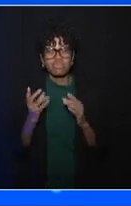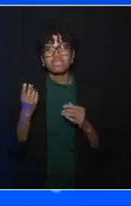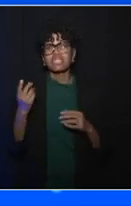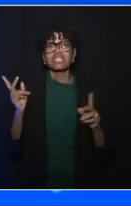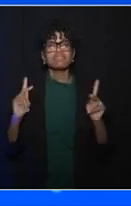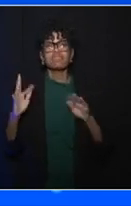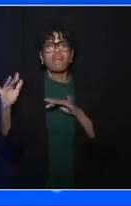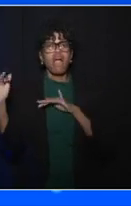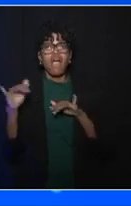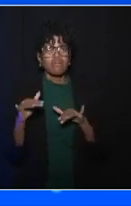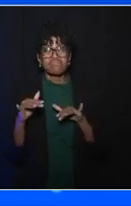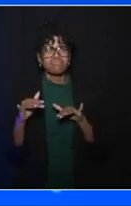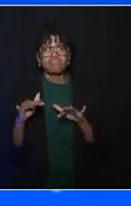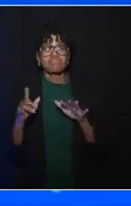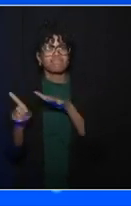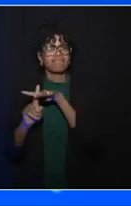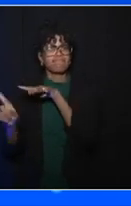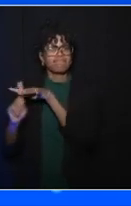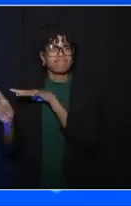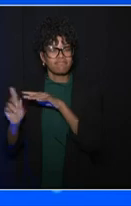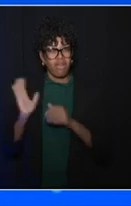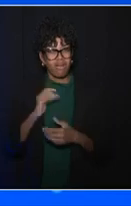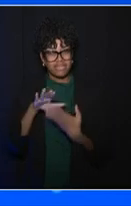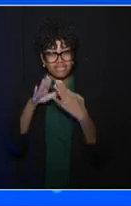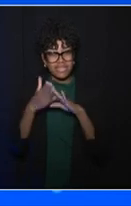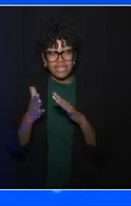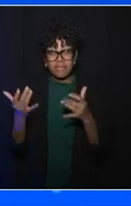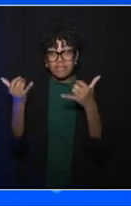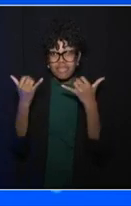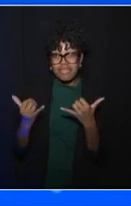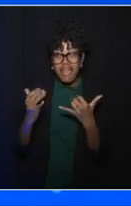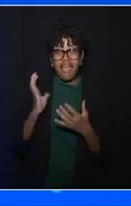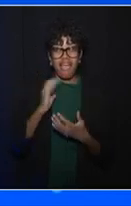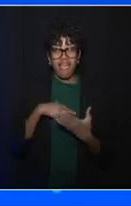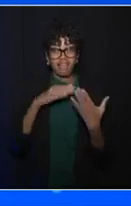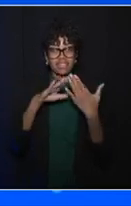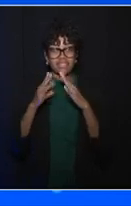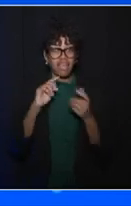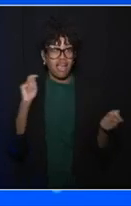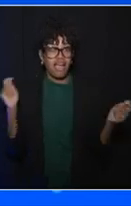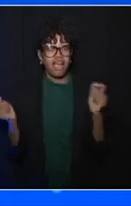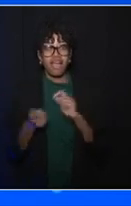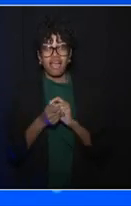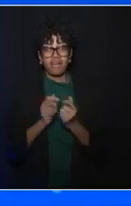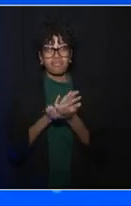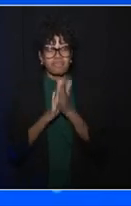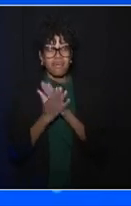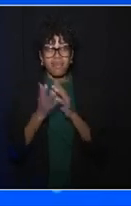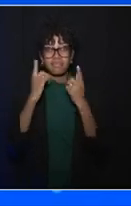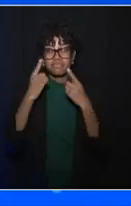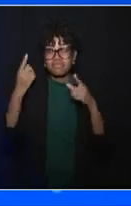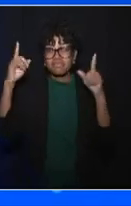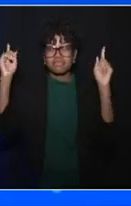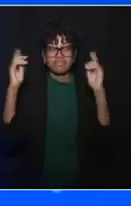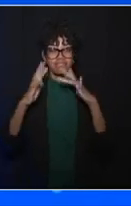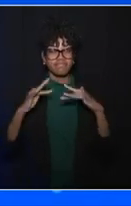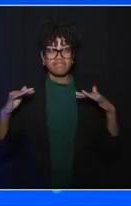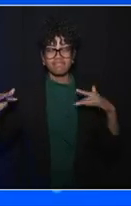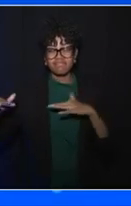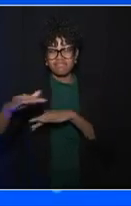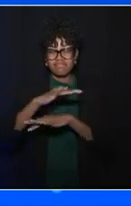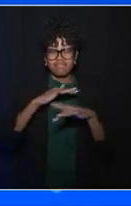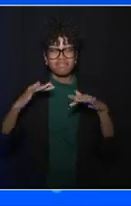come to our schools. But the renaissance of our city is directly tied to the progress that we're seeing